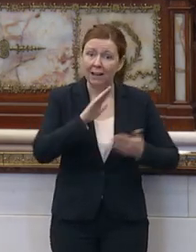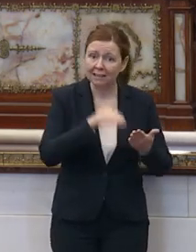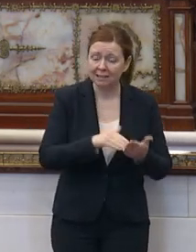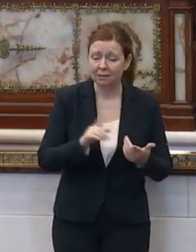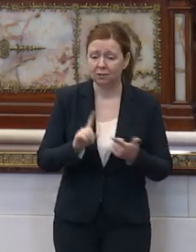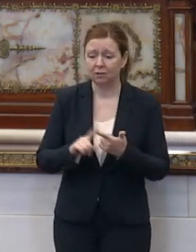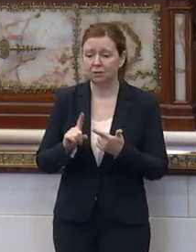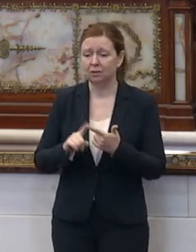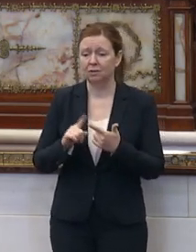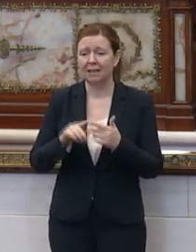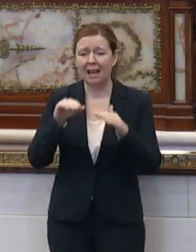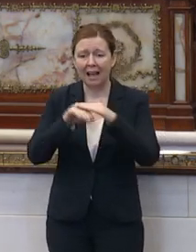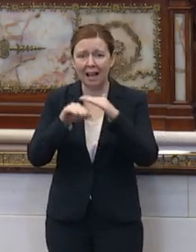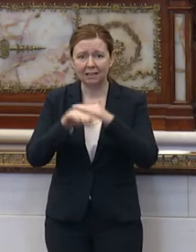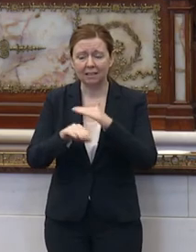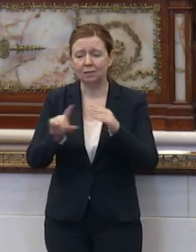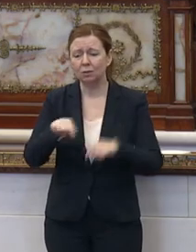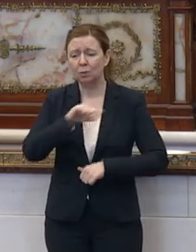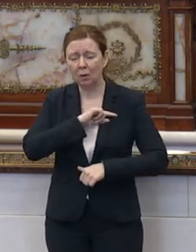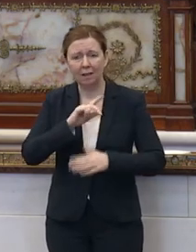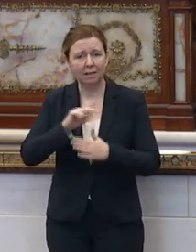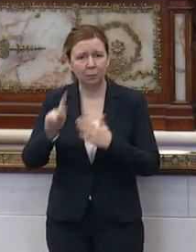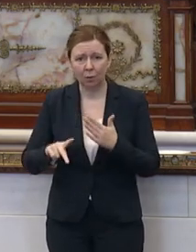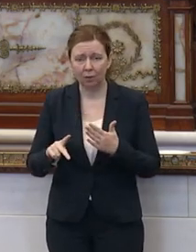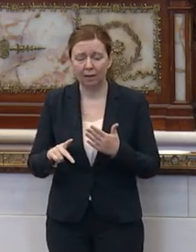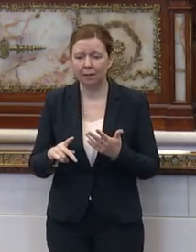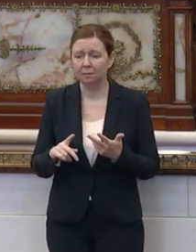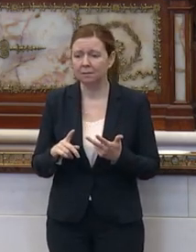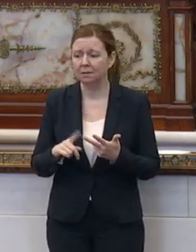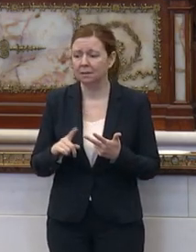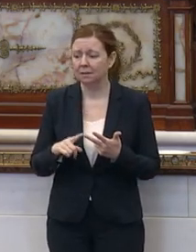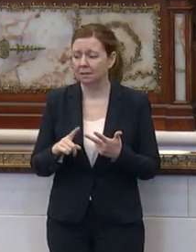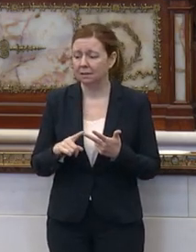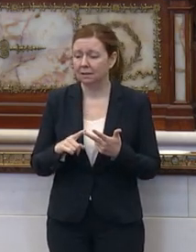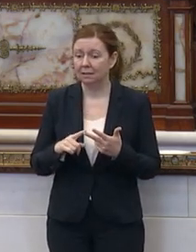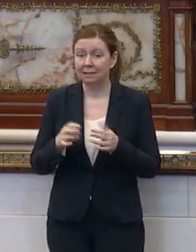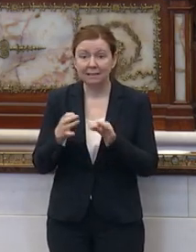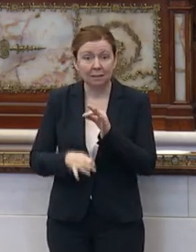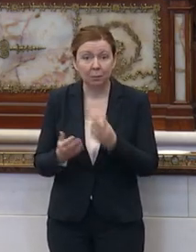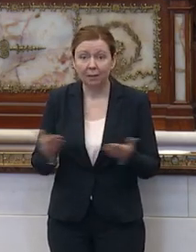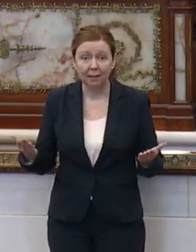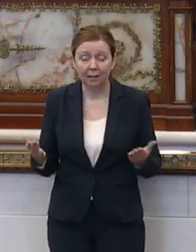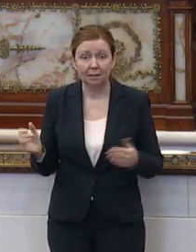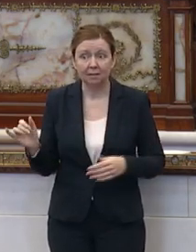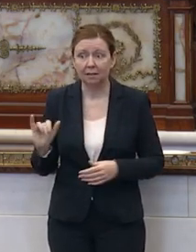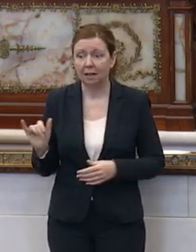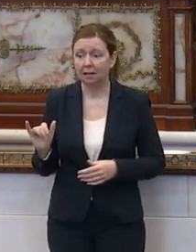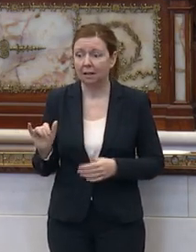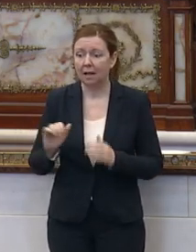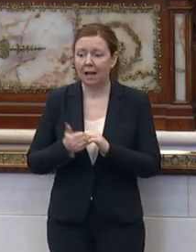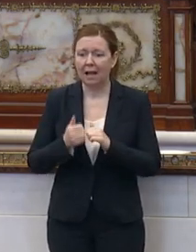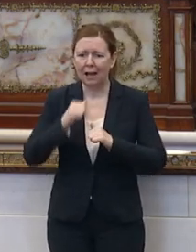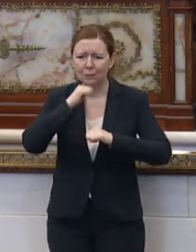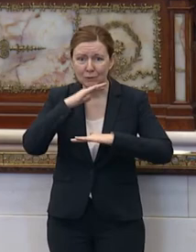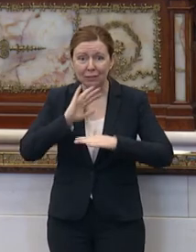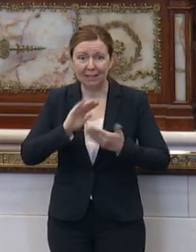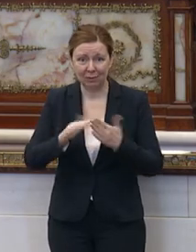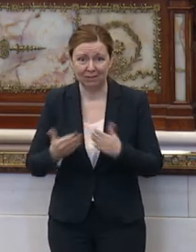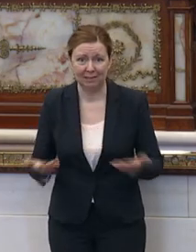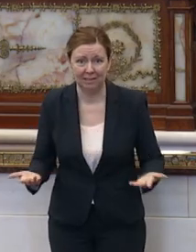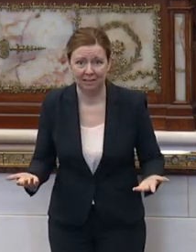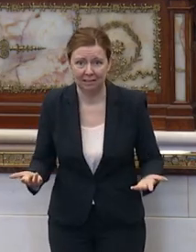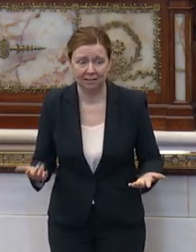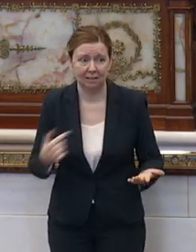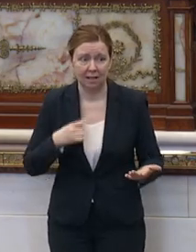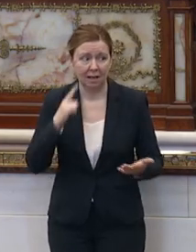we're talking about access to quality programming, when we're talking about simple things like how dirty our city is, I